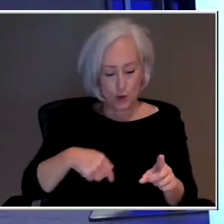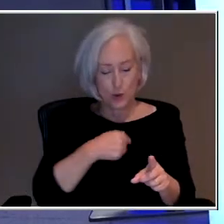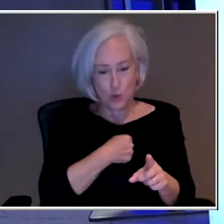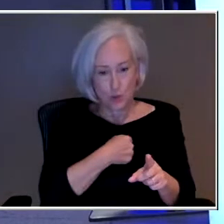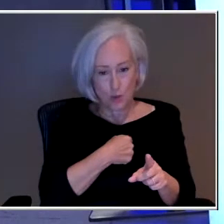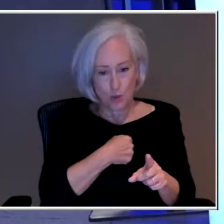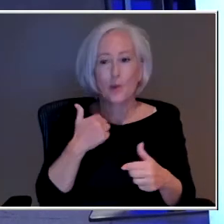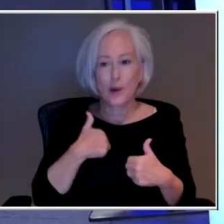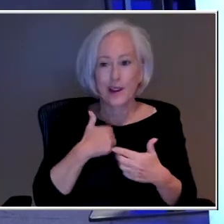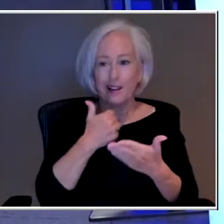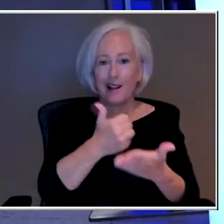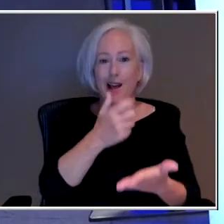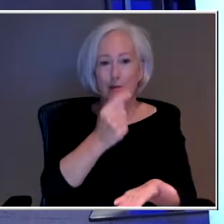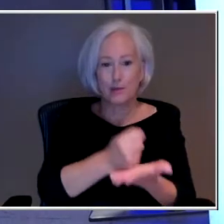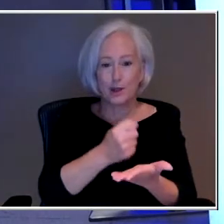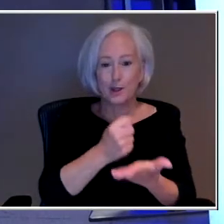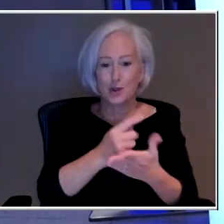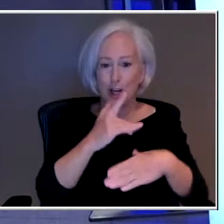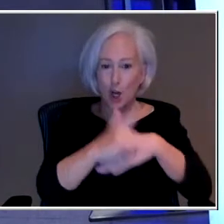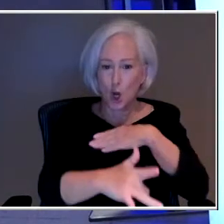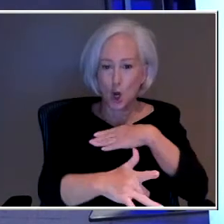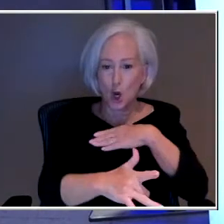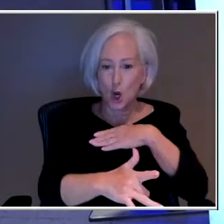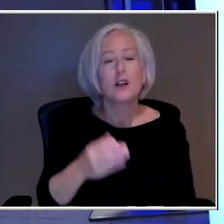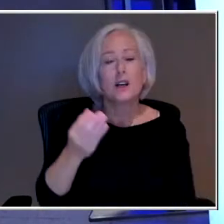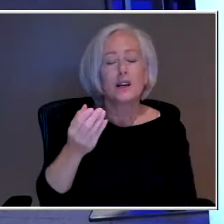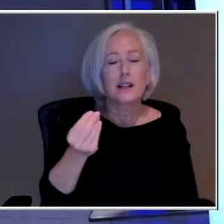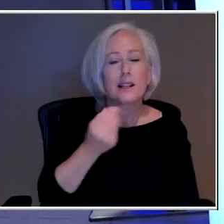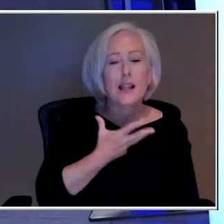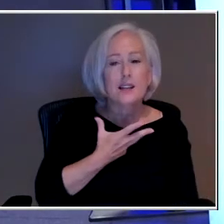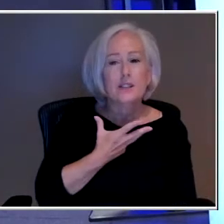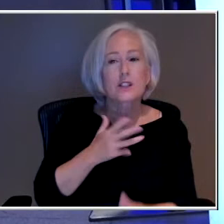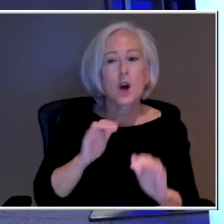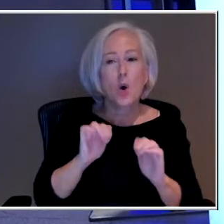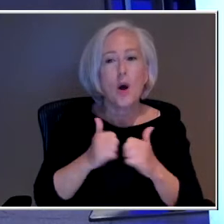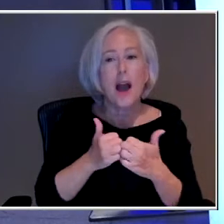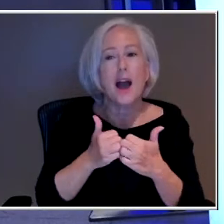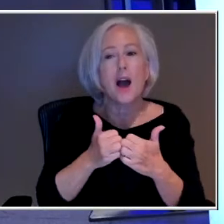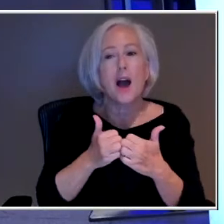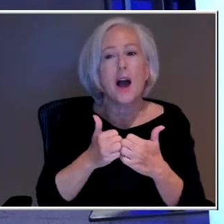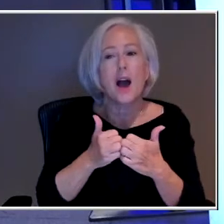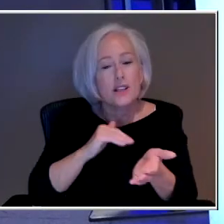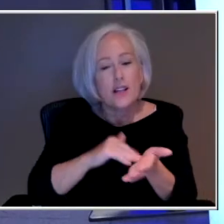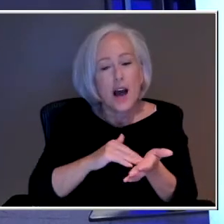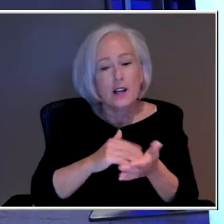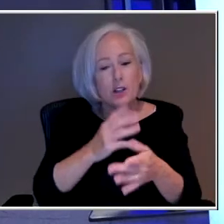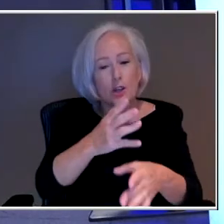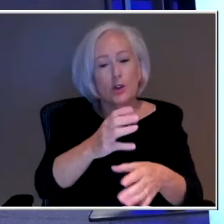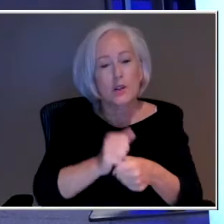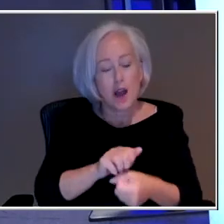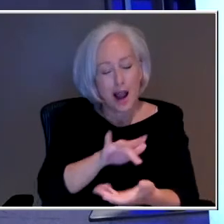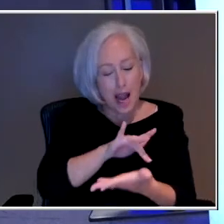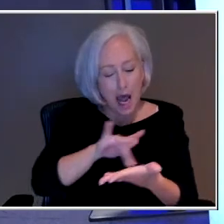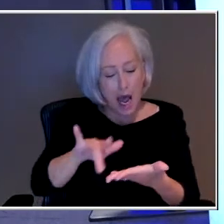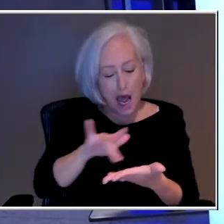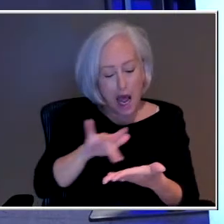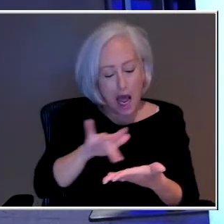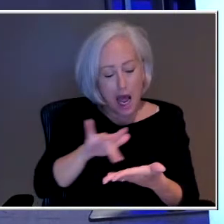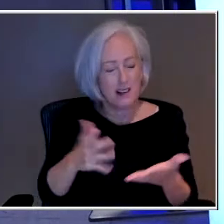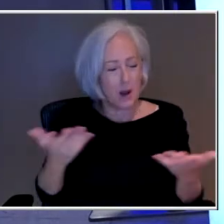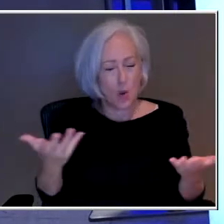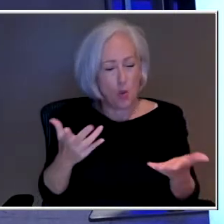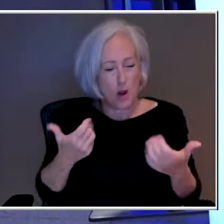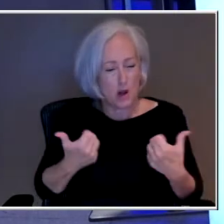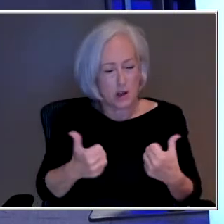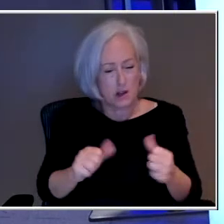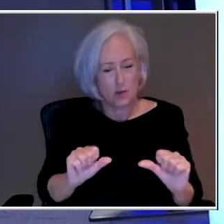was diagnosed. We heard Hank's mom describe a doctor getting an iPad and then shutting off the lights. What was the doctor talking about or trying to